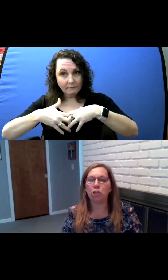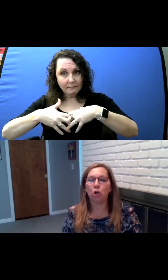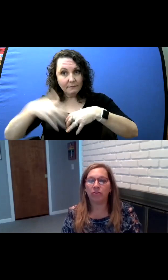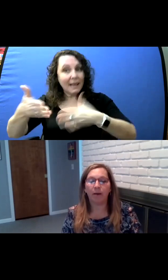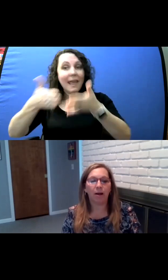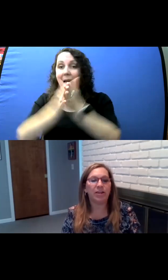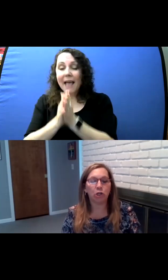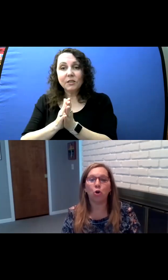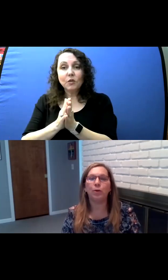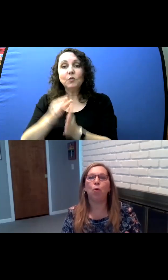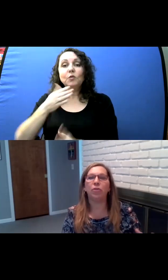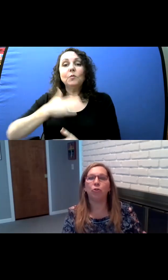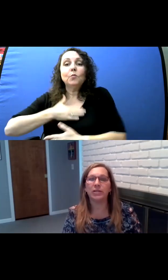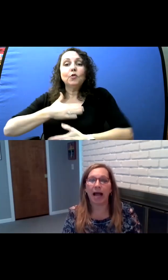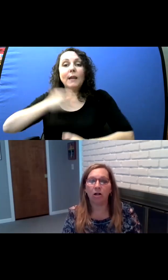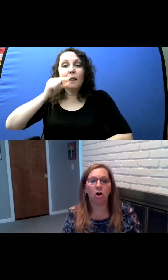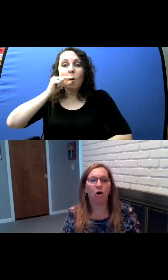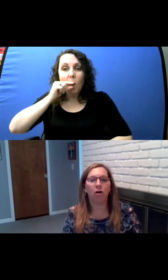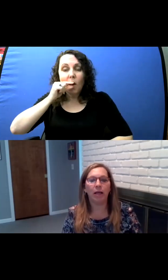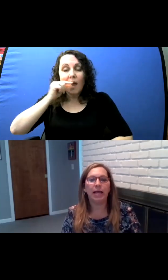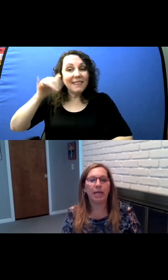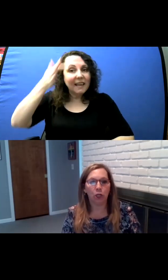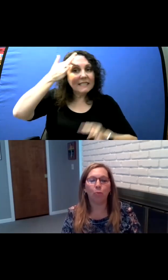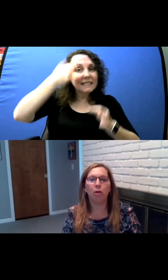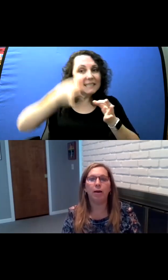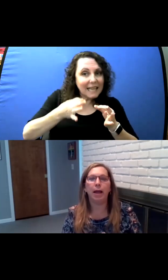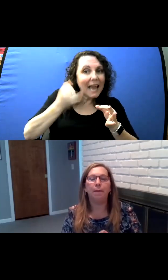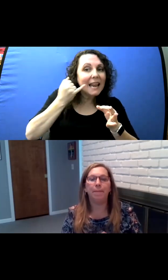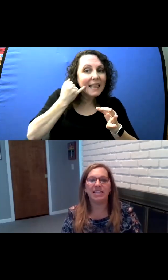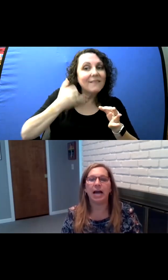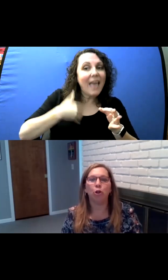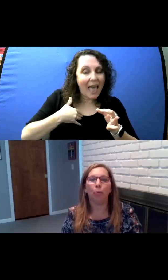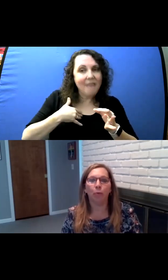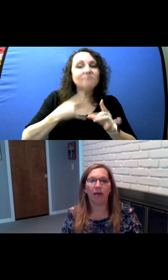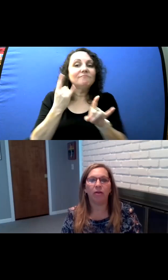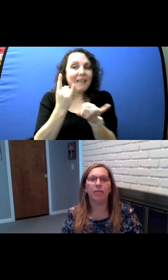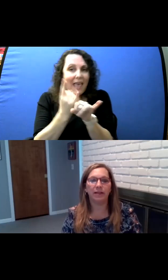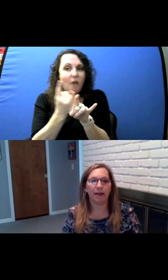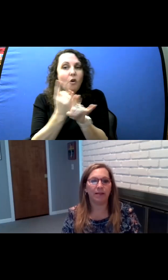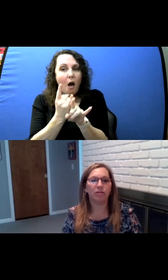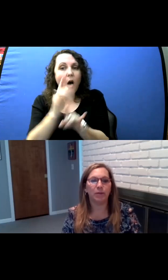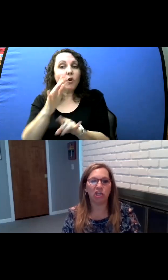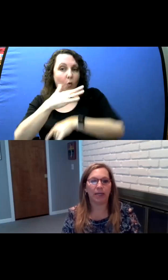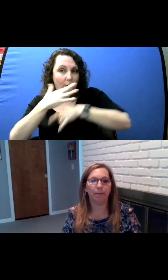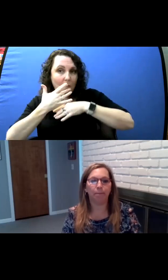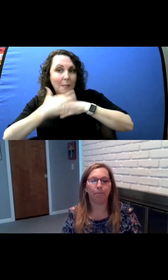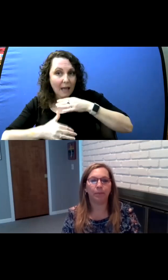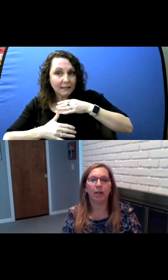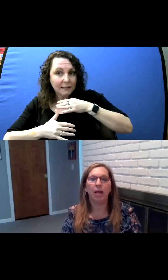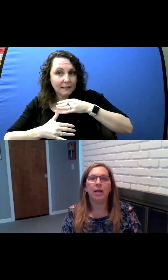way they somehow they determine whether there is alcohol in your blood based on your breath that's in this